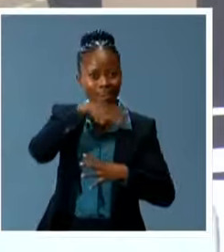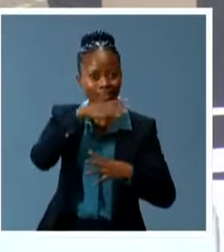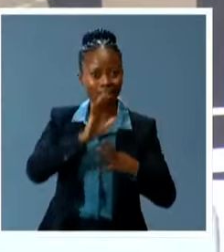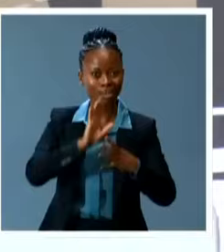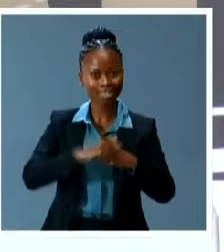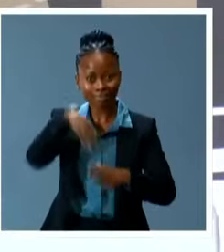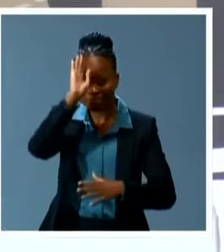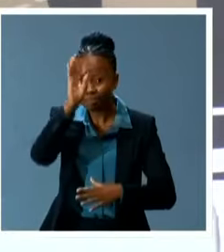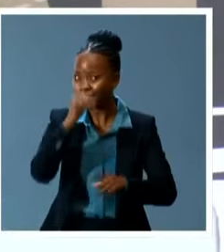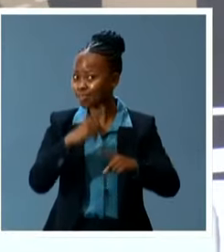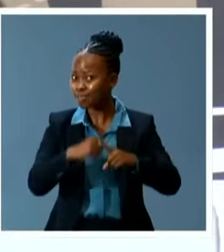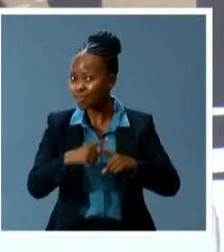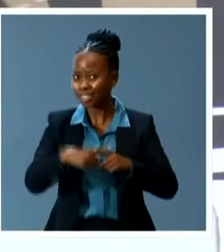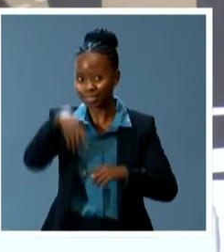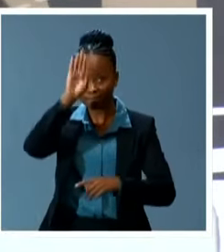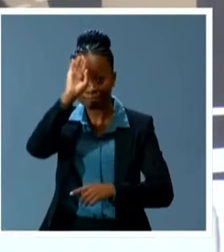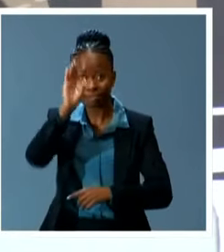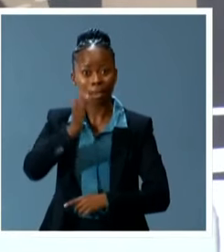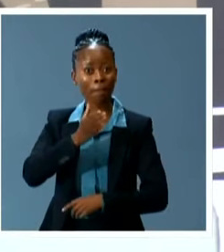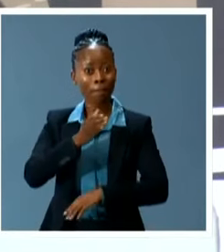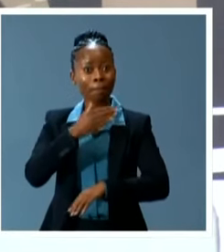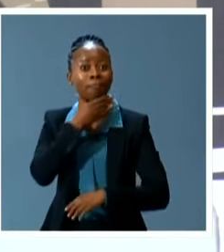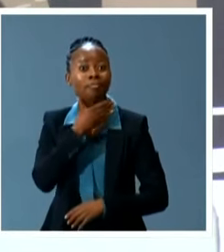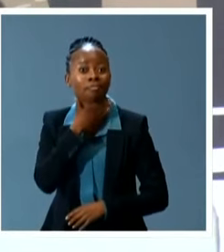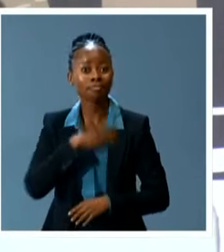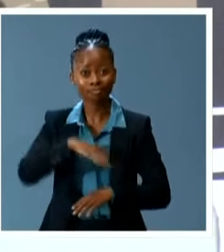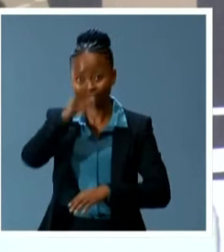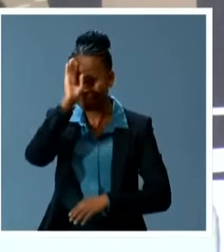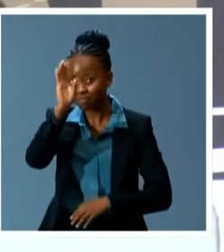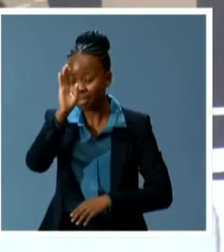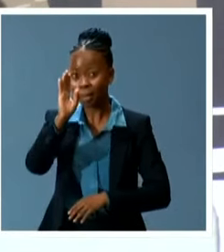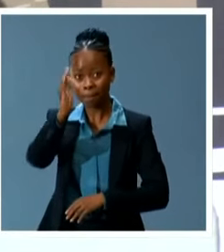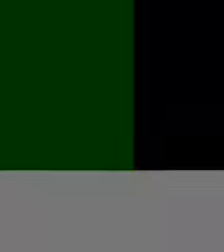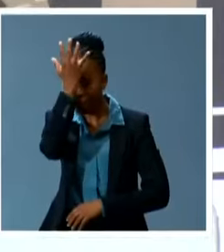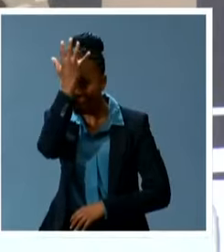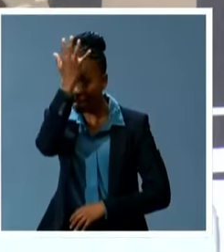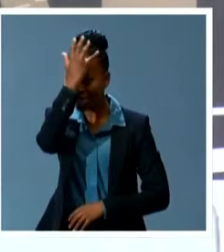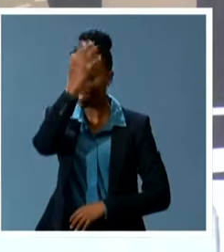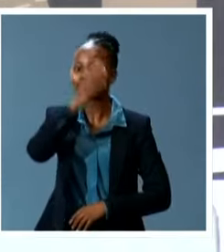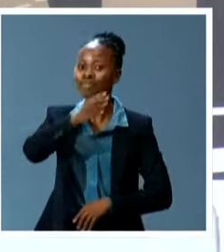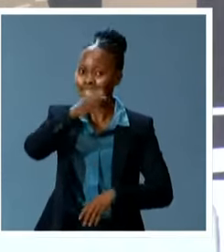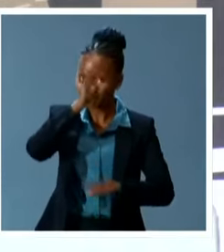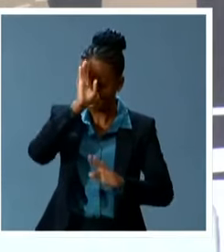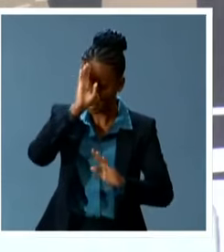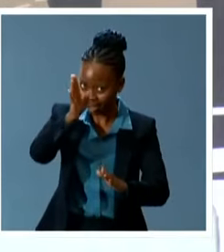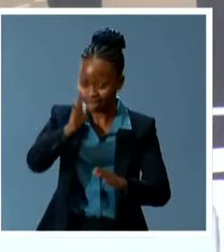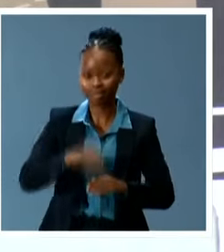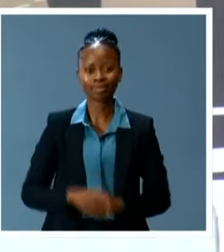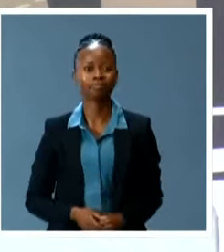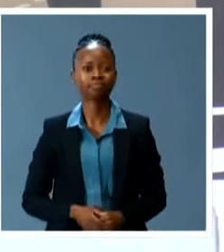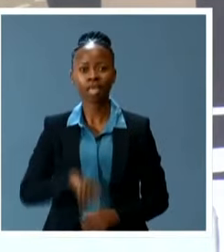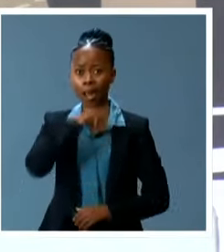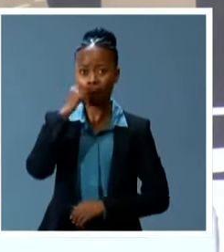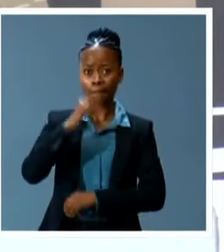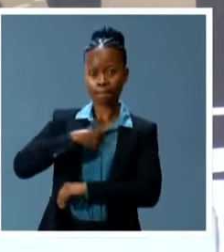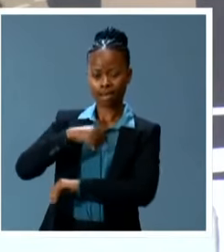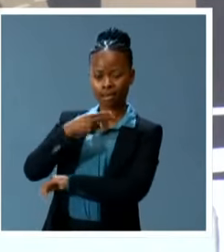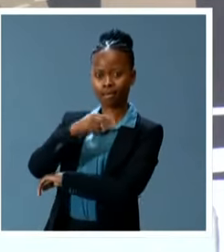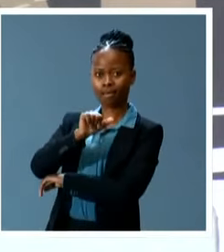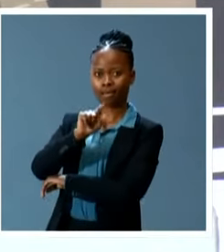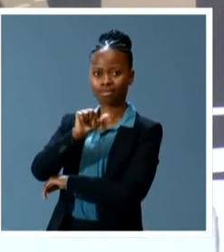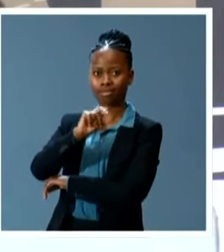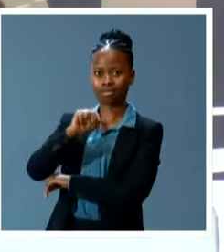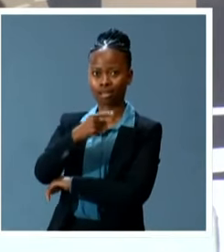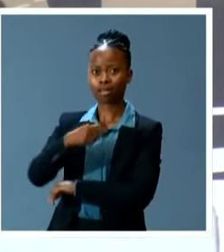Molweni, Sanbona, Nda. My name is Sillo Hatang, and I'm the CEO of the Nelson